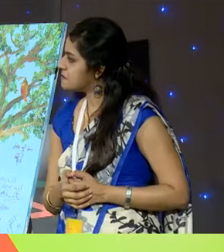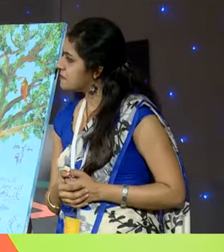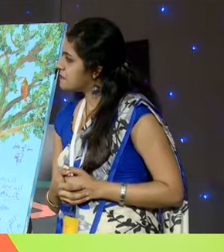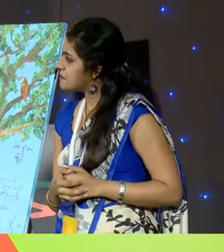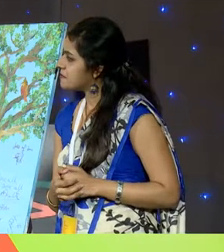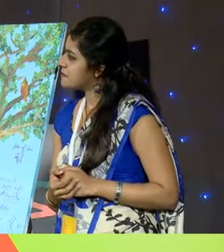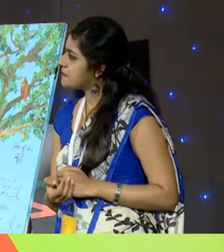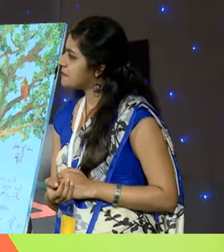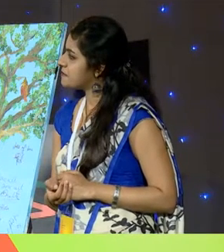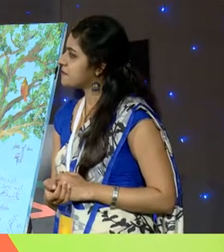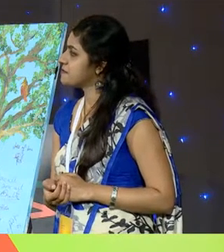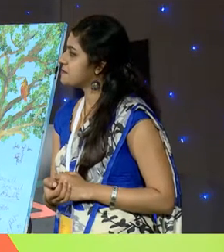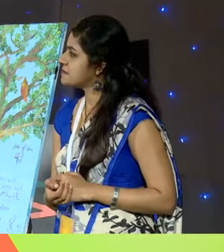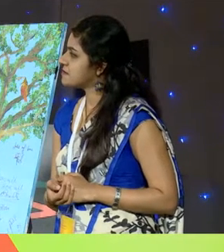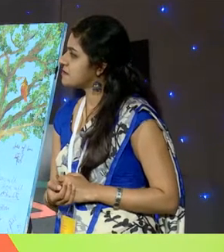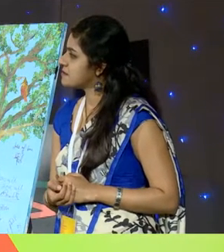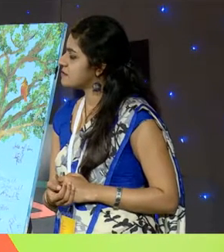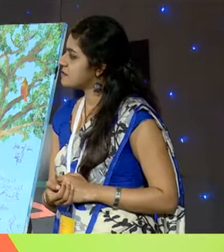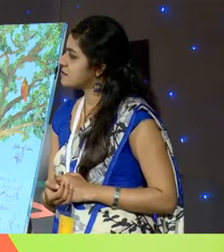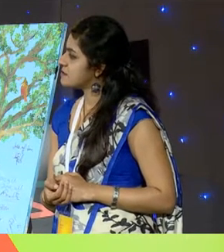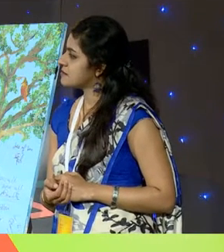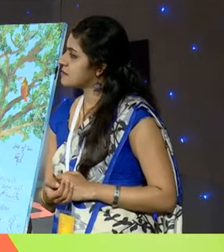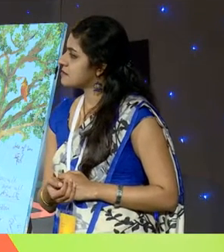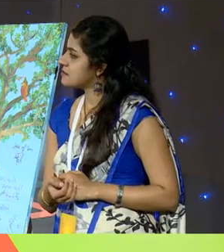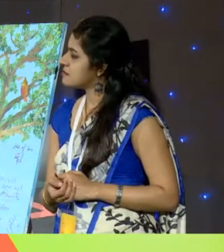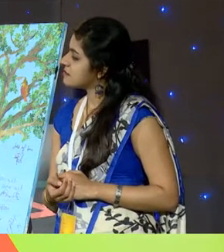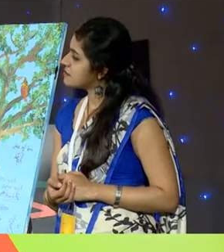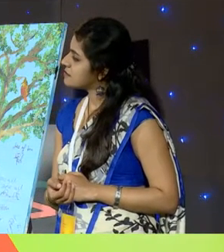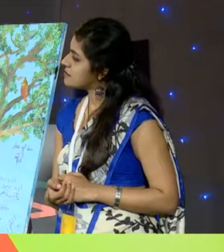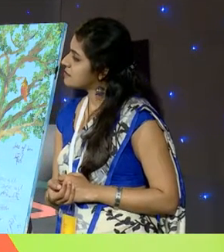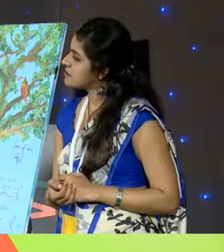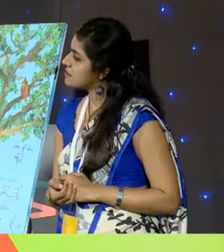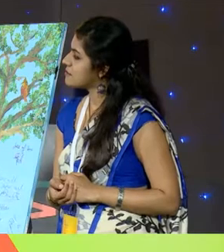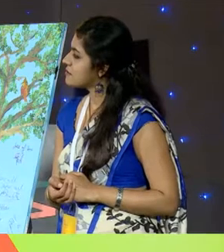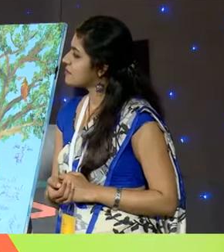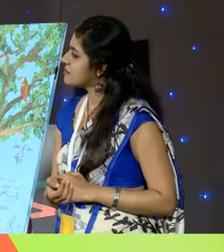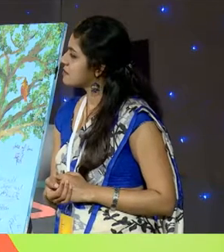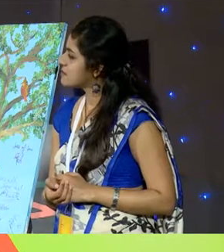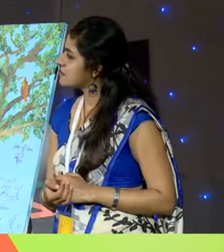So that way, you know, disability has